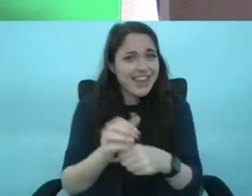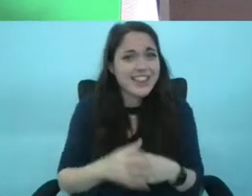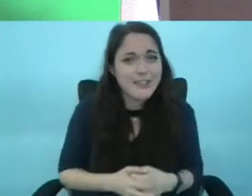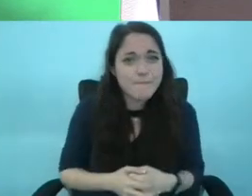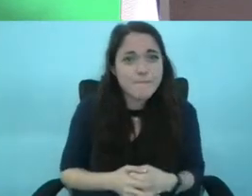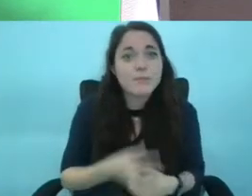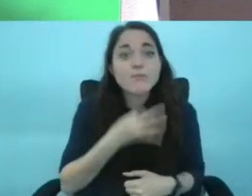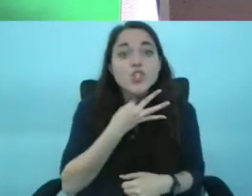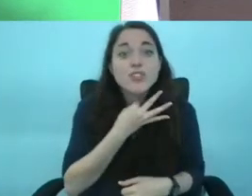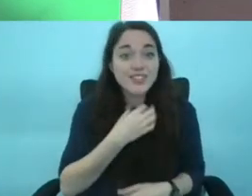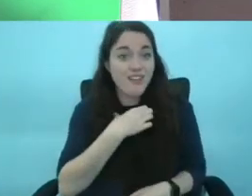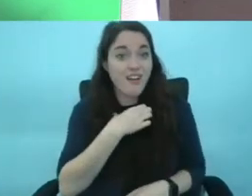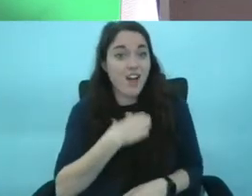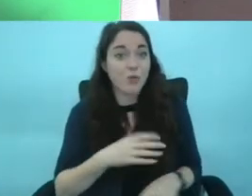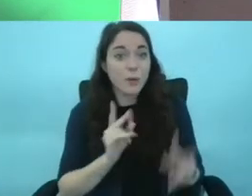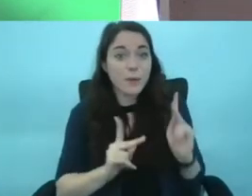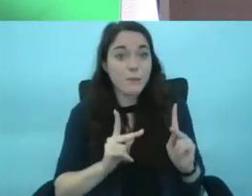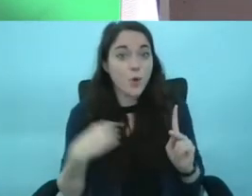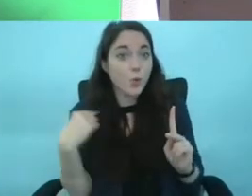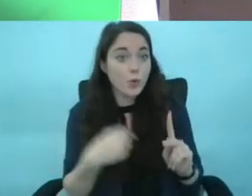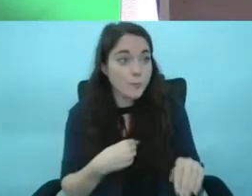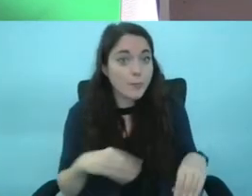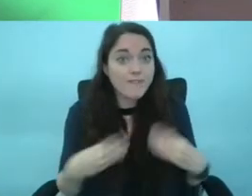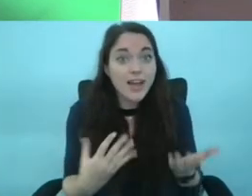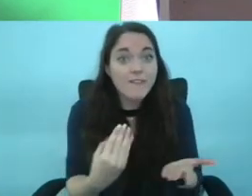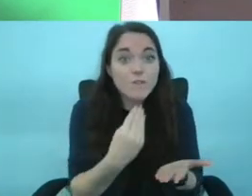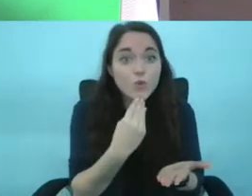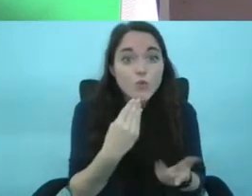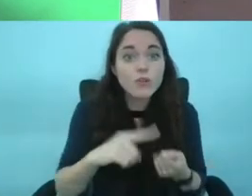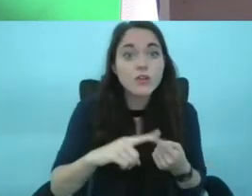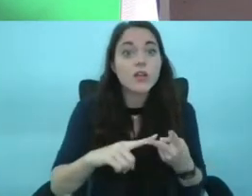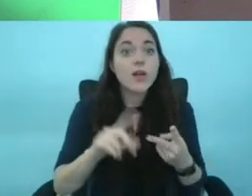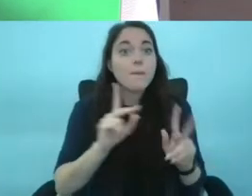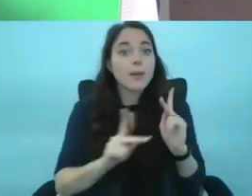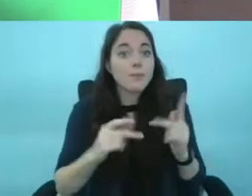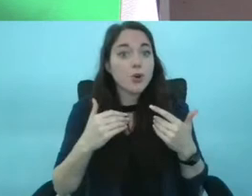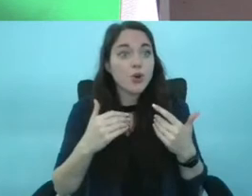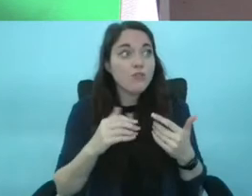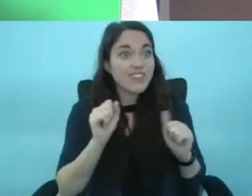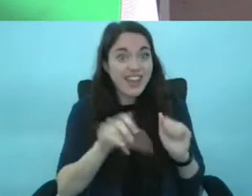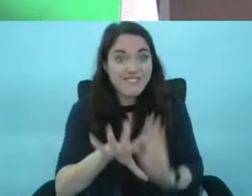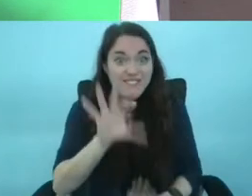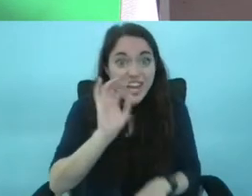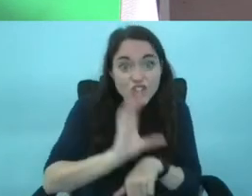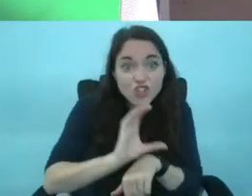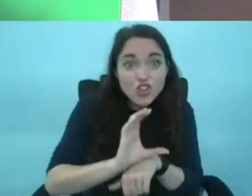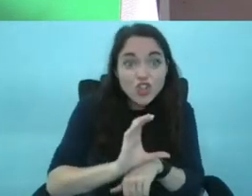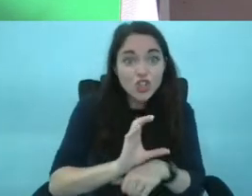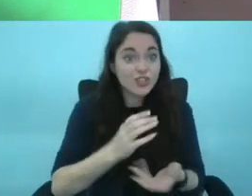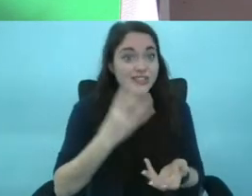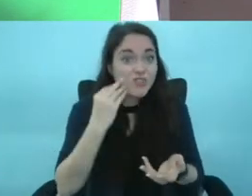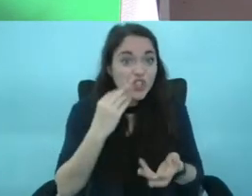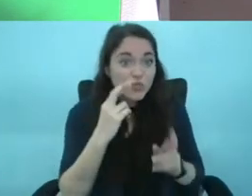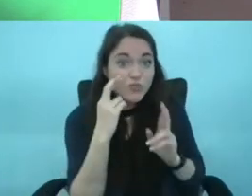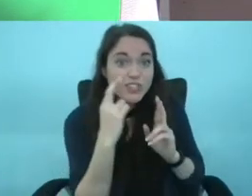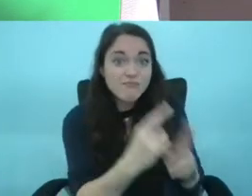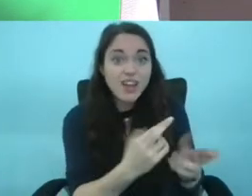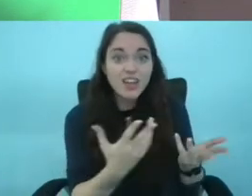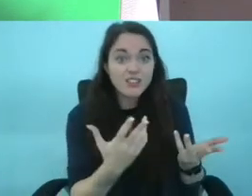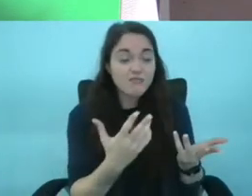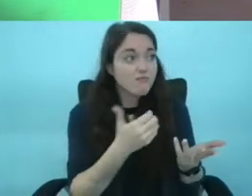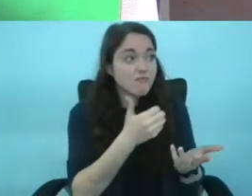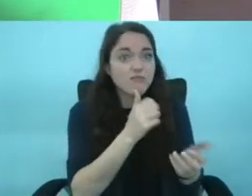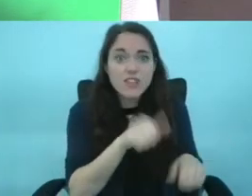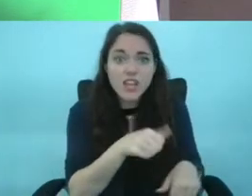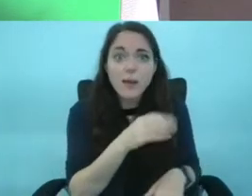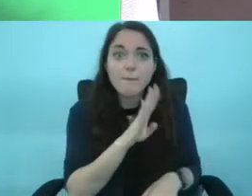fed? Can people find a spiritual home to be respected, to be themselves? Is there a place to